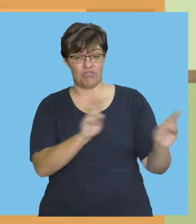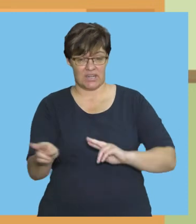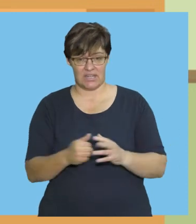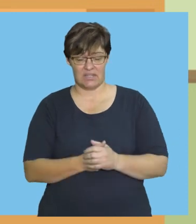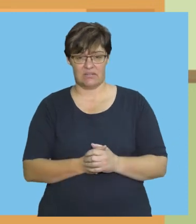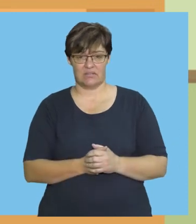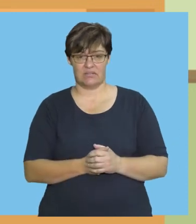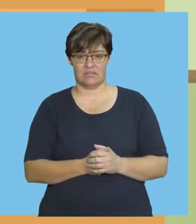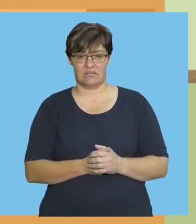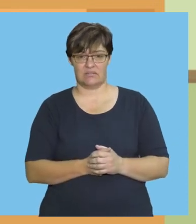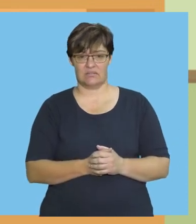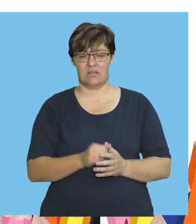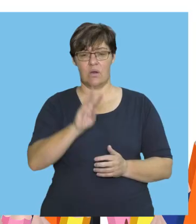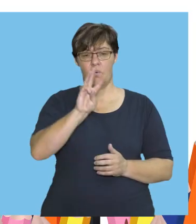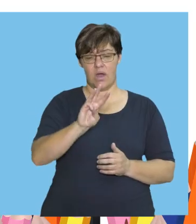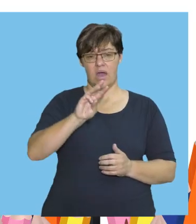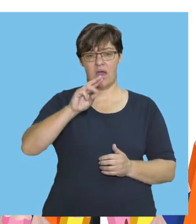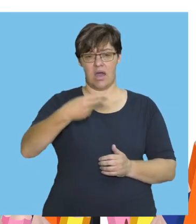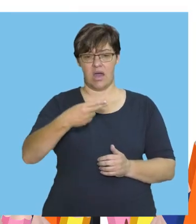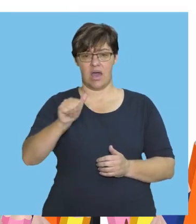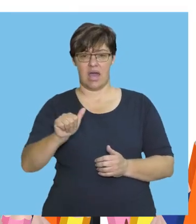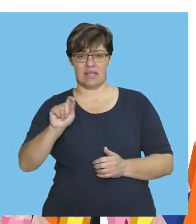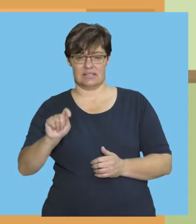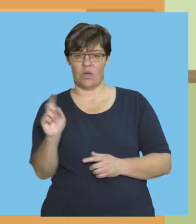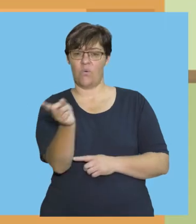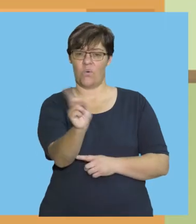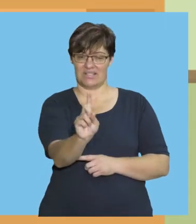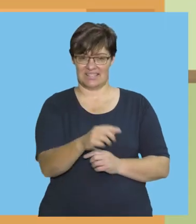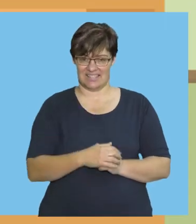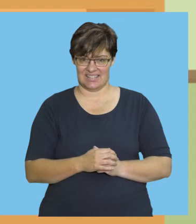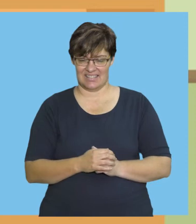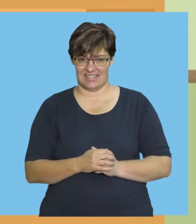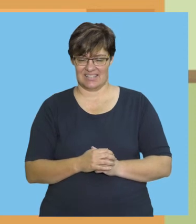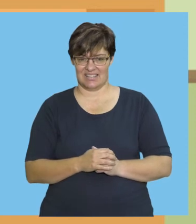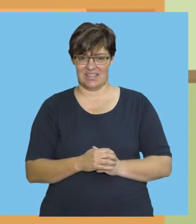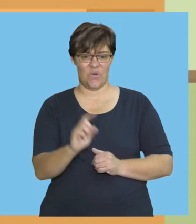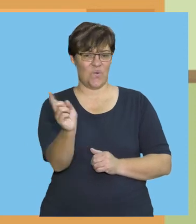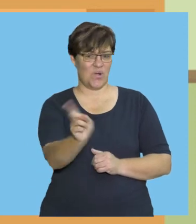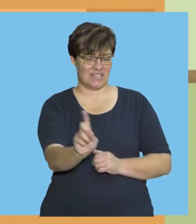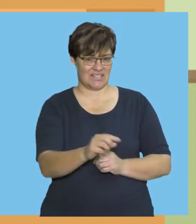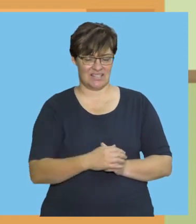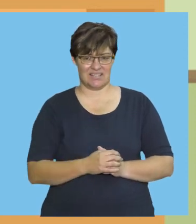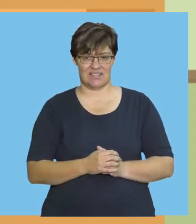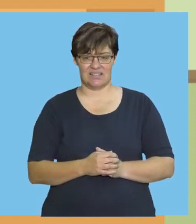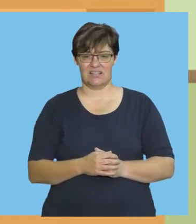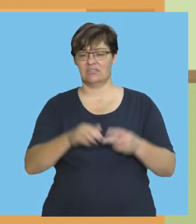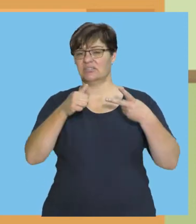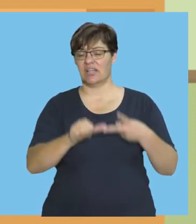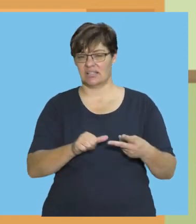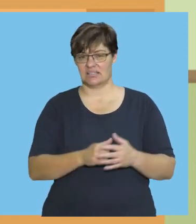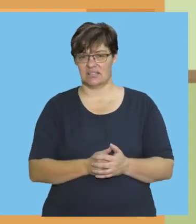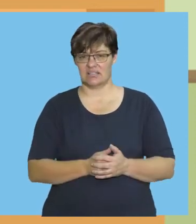Ready? Wa, at. What? Yes. What? Let's try another